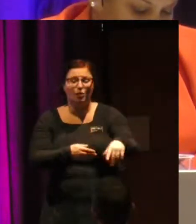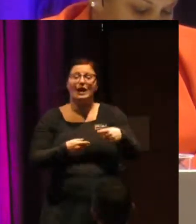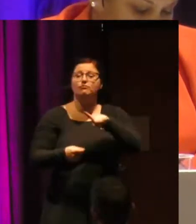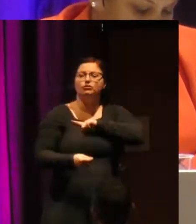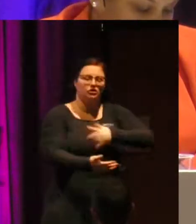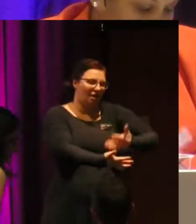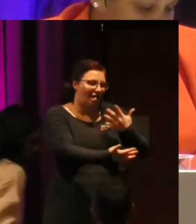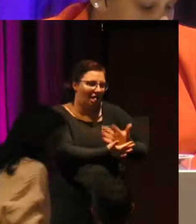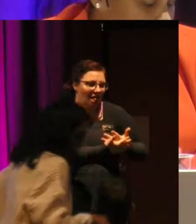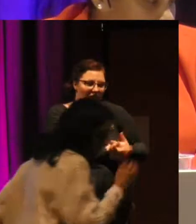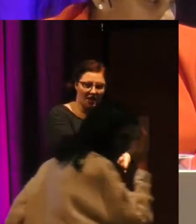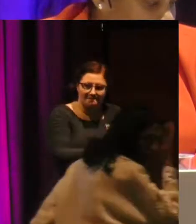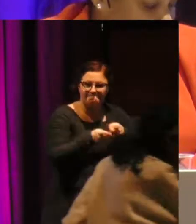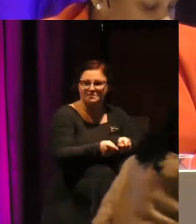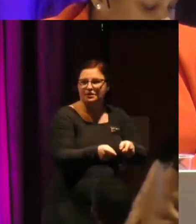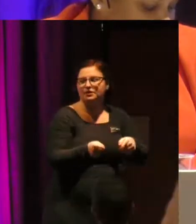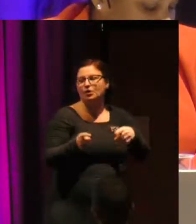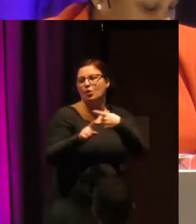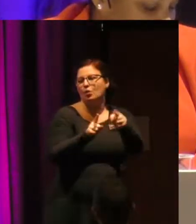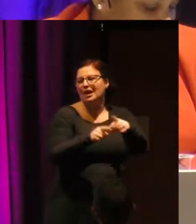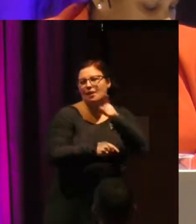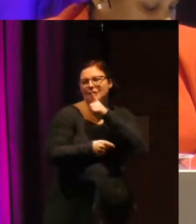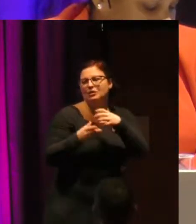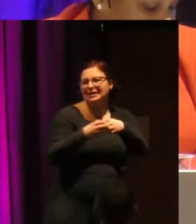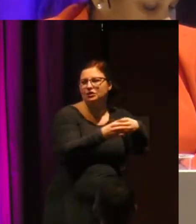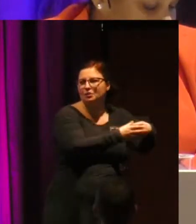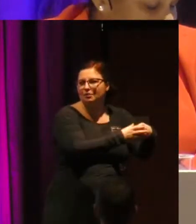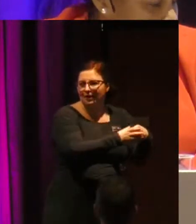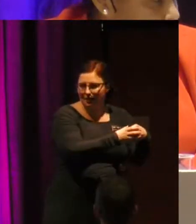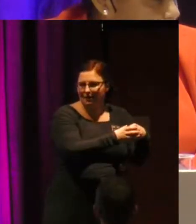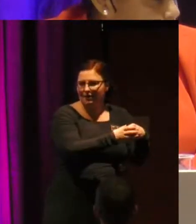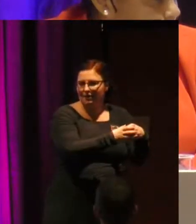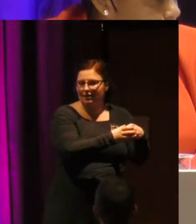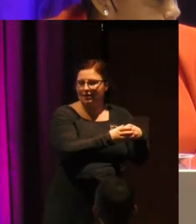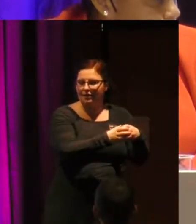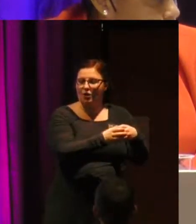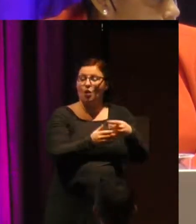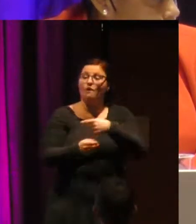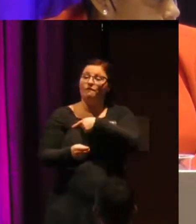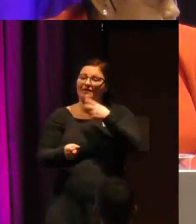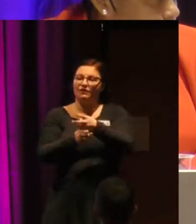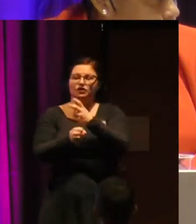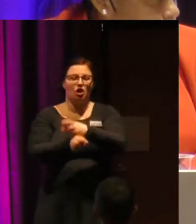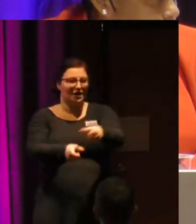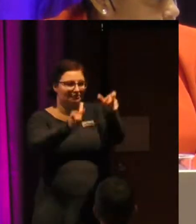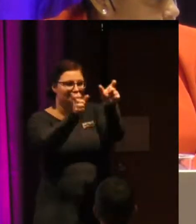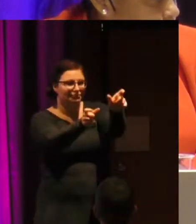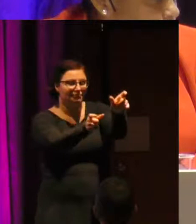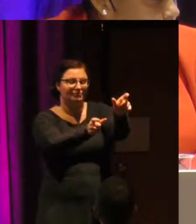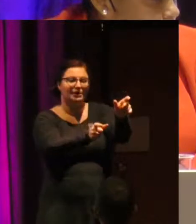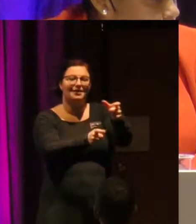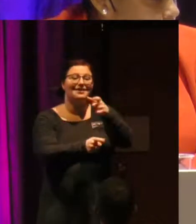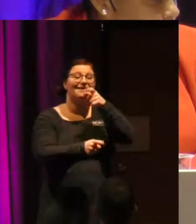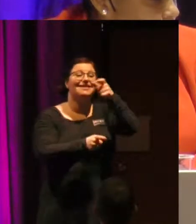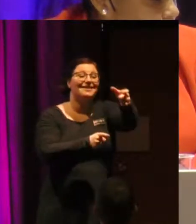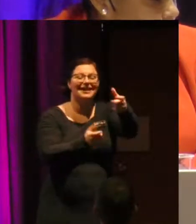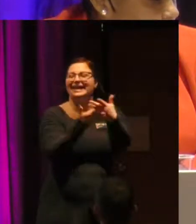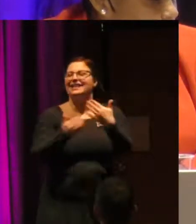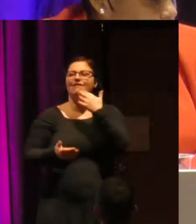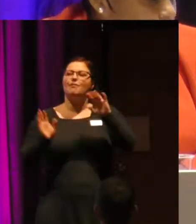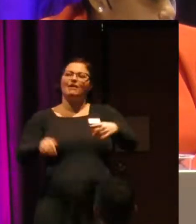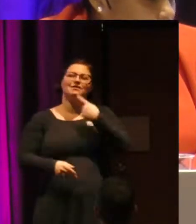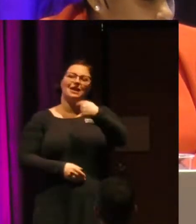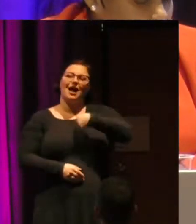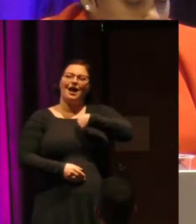against minority groups, and we're targeting that speech, not the people behind it, and we